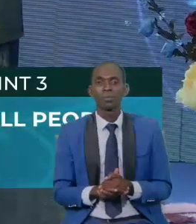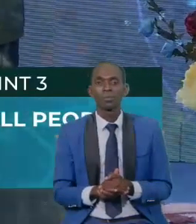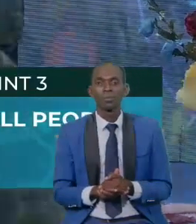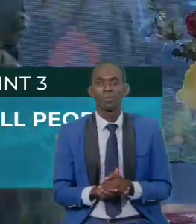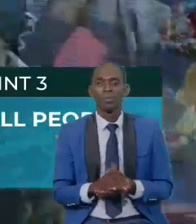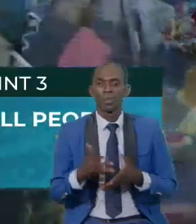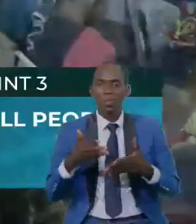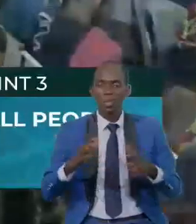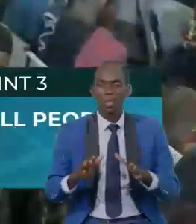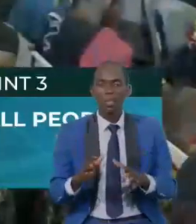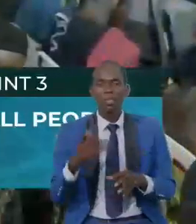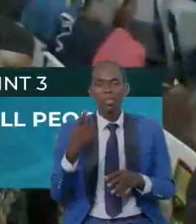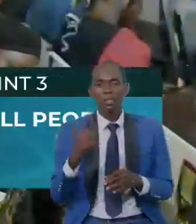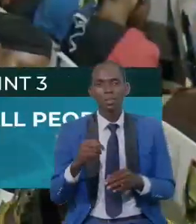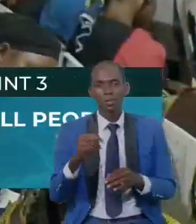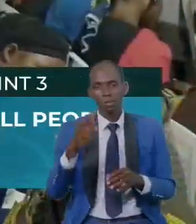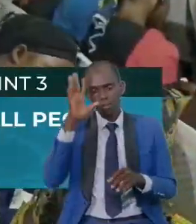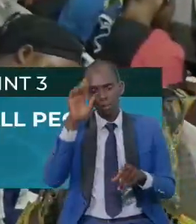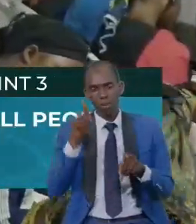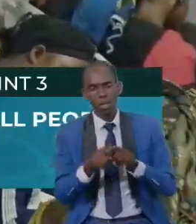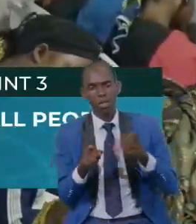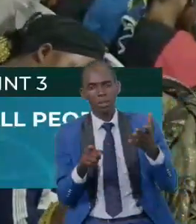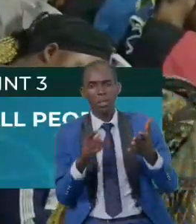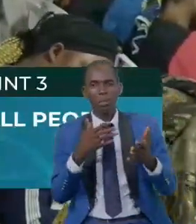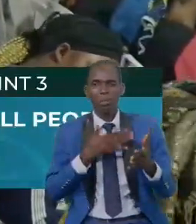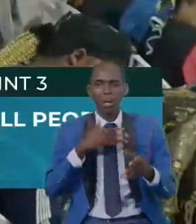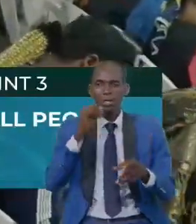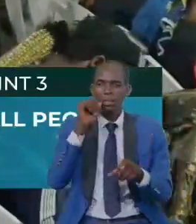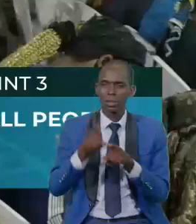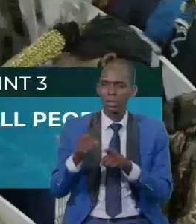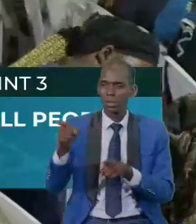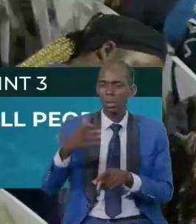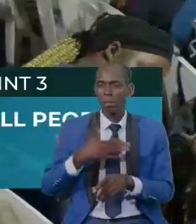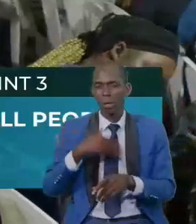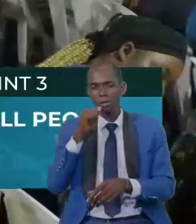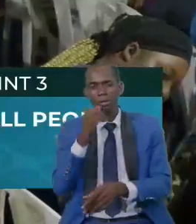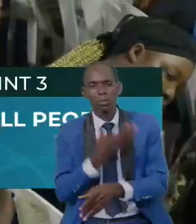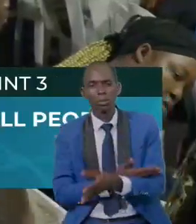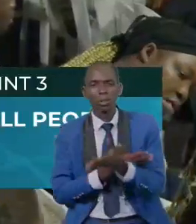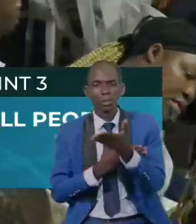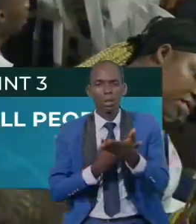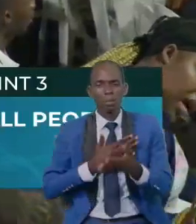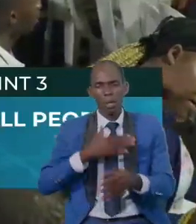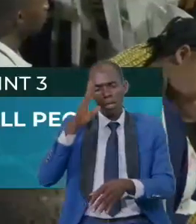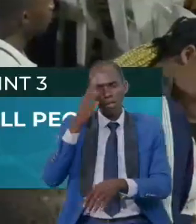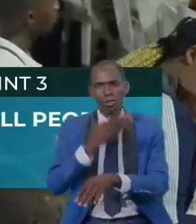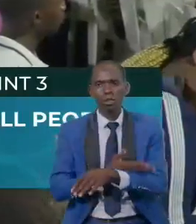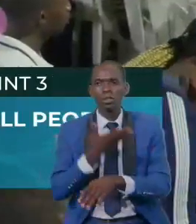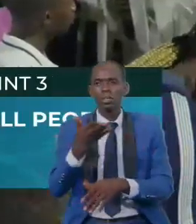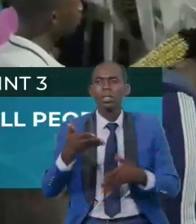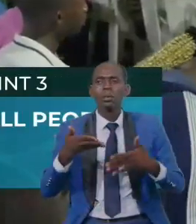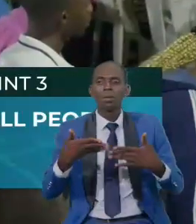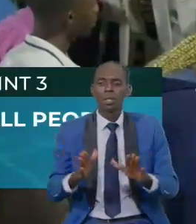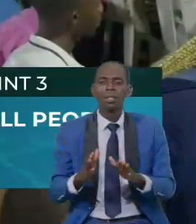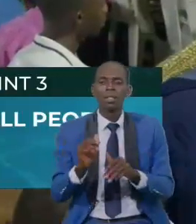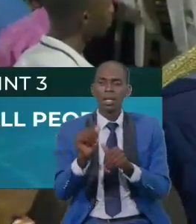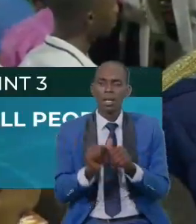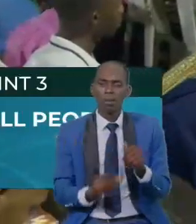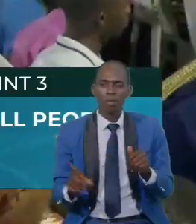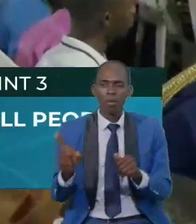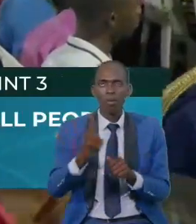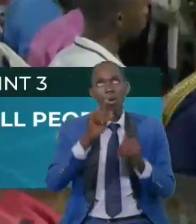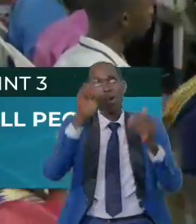Let the brother there, my sister there, my daughter there, my son there, let everyone hope in